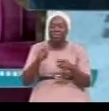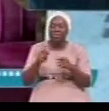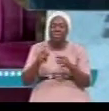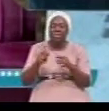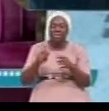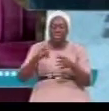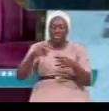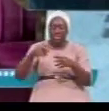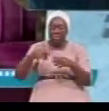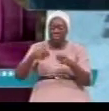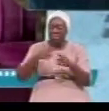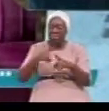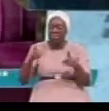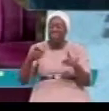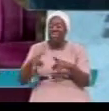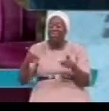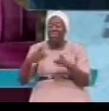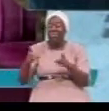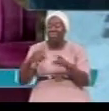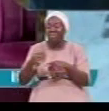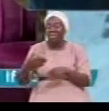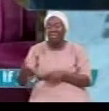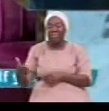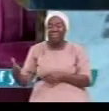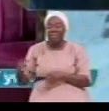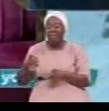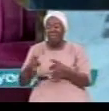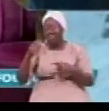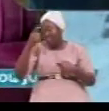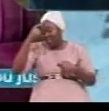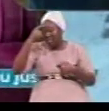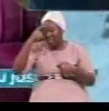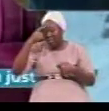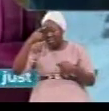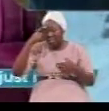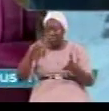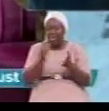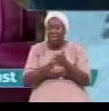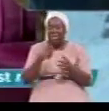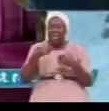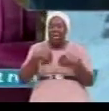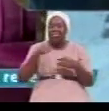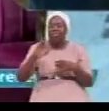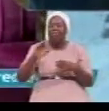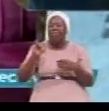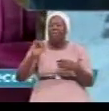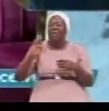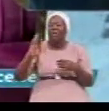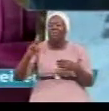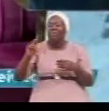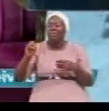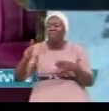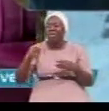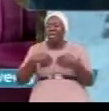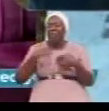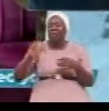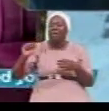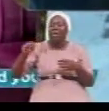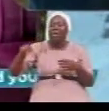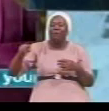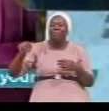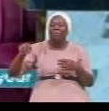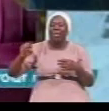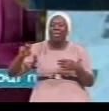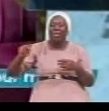of different ailments. I was told I had fibroids, I had appendix, I